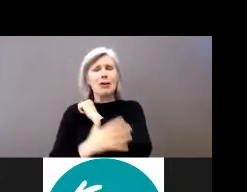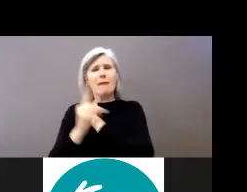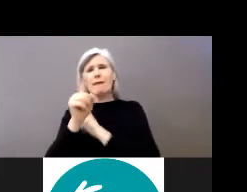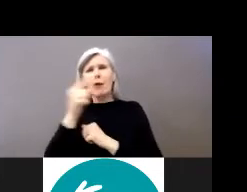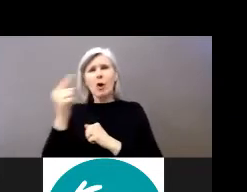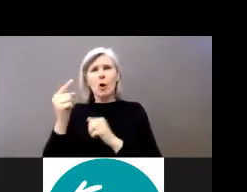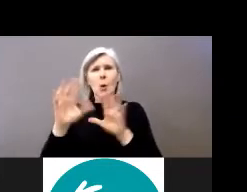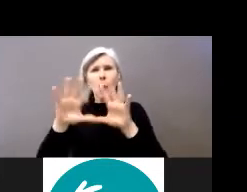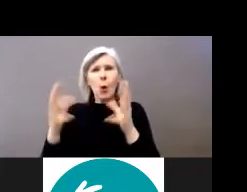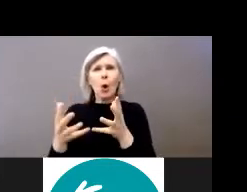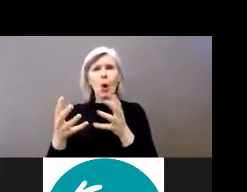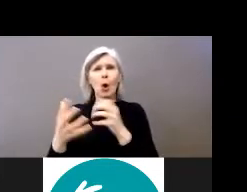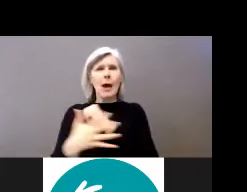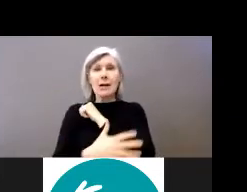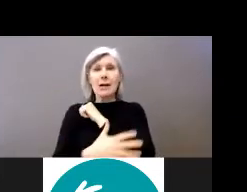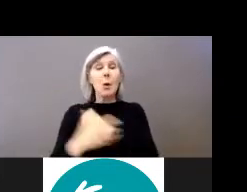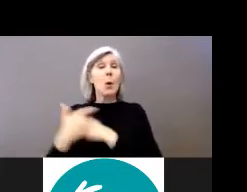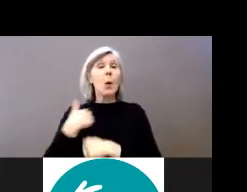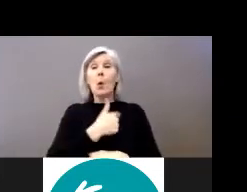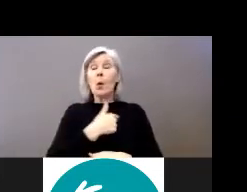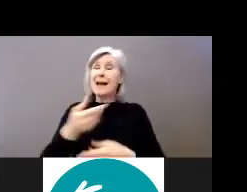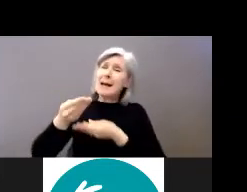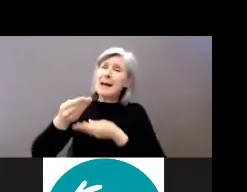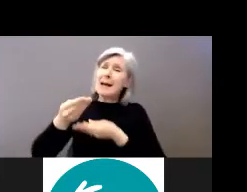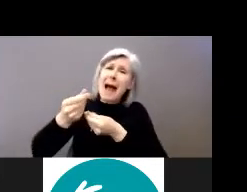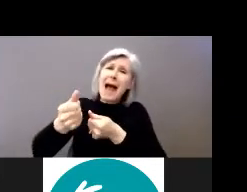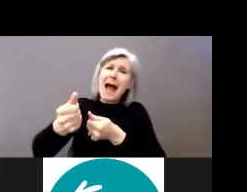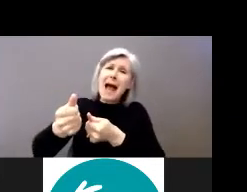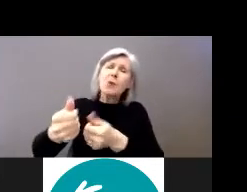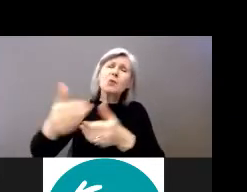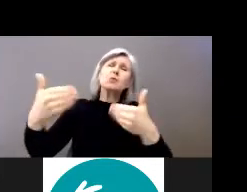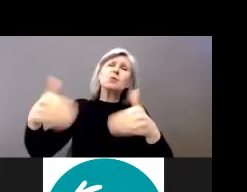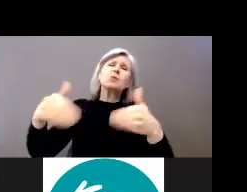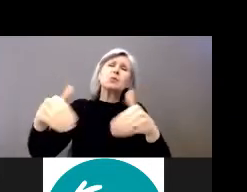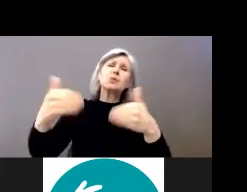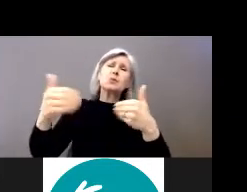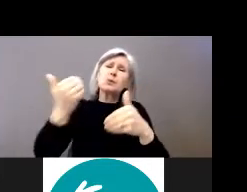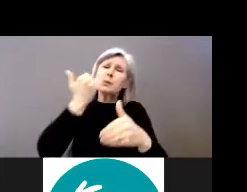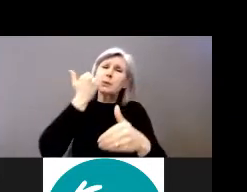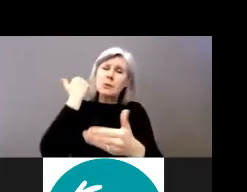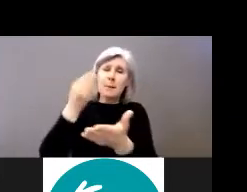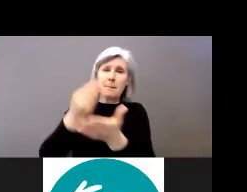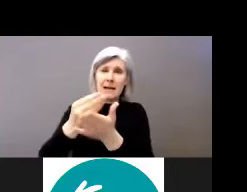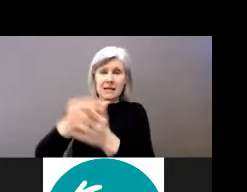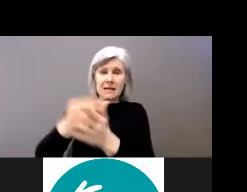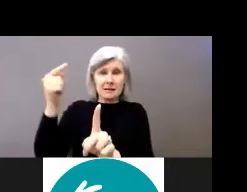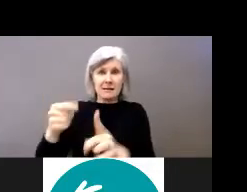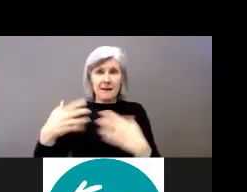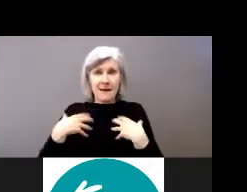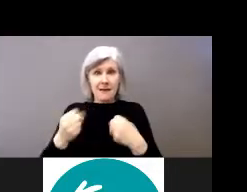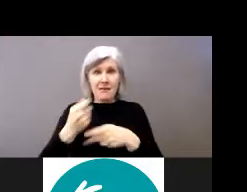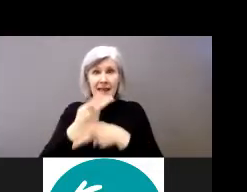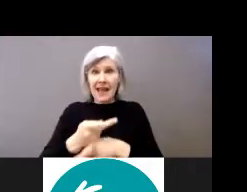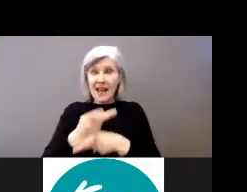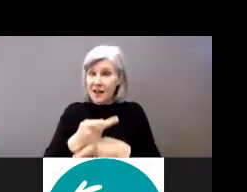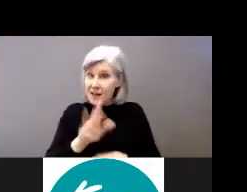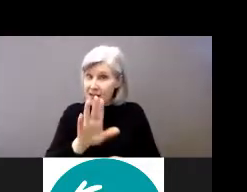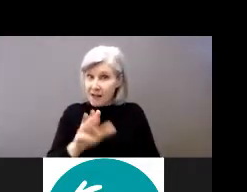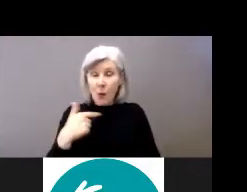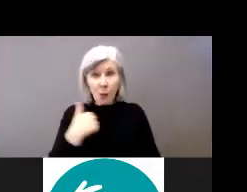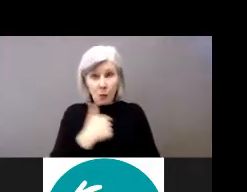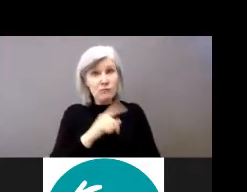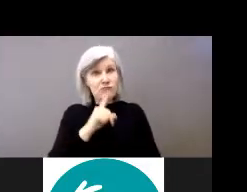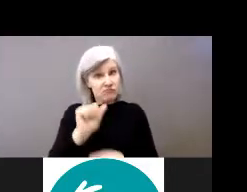my proposal to you is that I don't think we get our money's worth, certainly not during the pandemic and probably before,